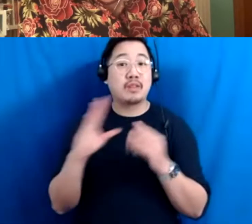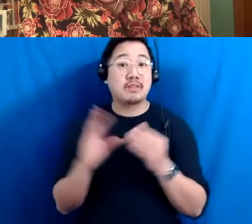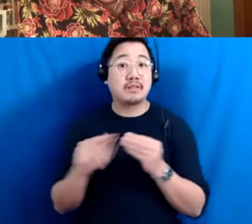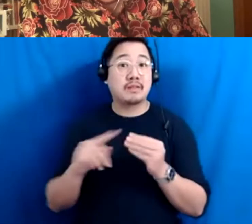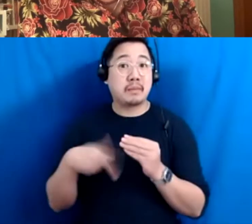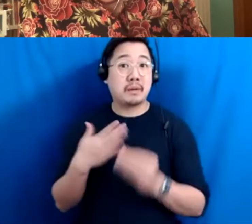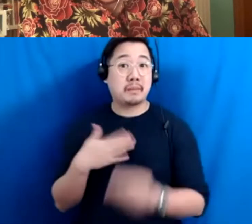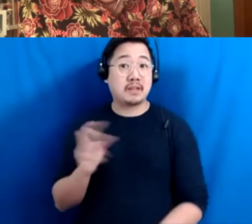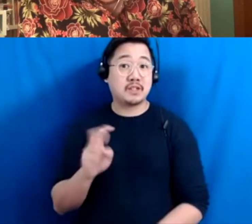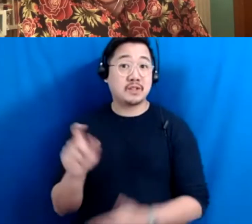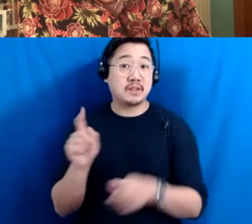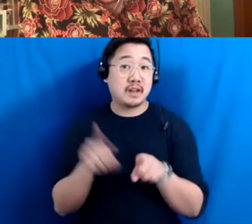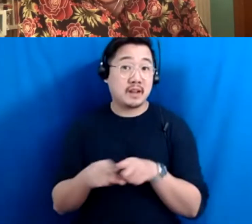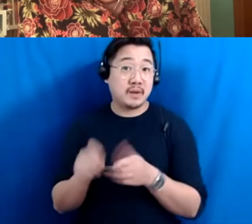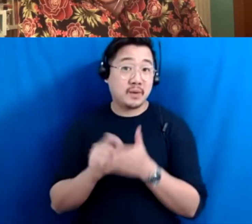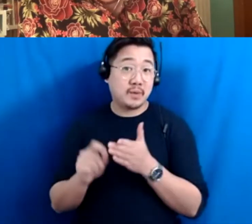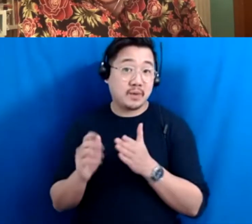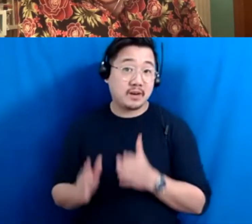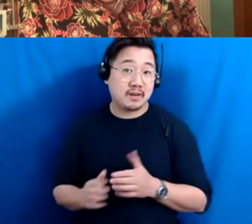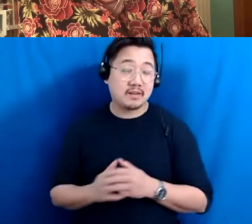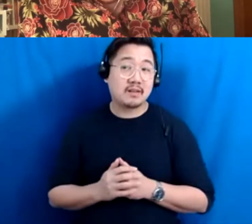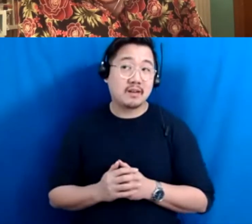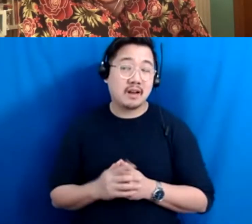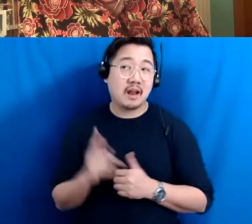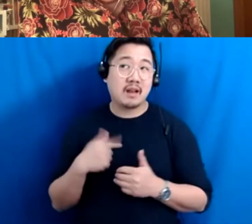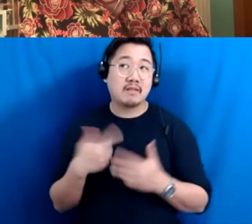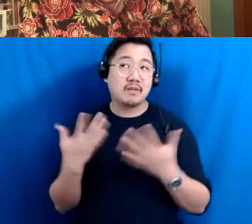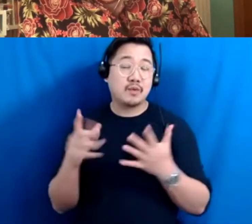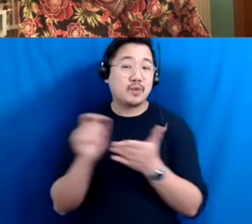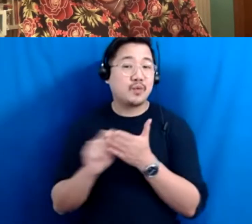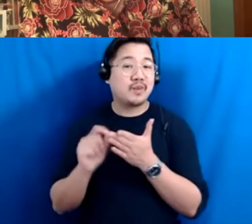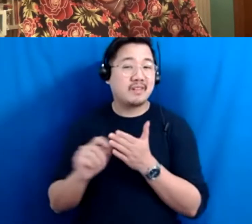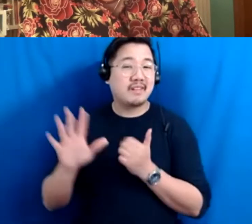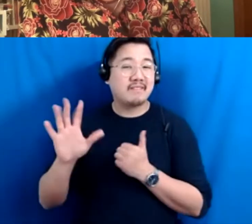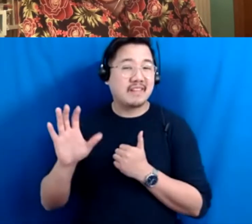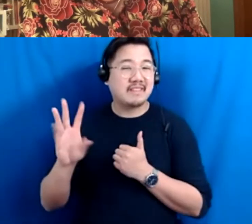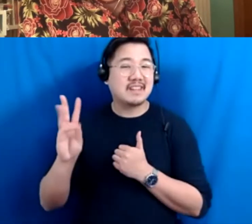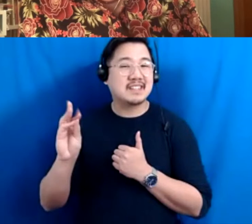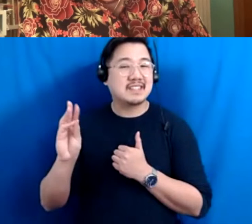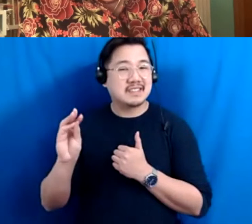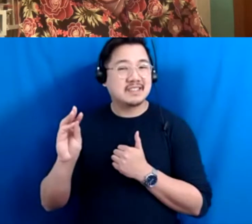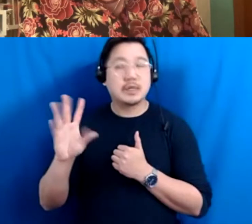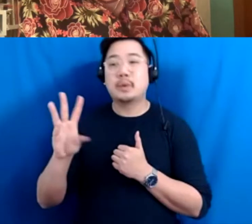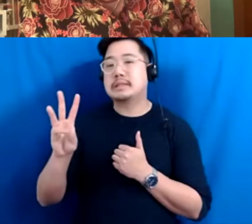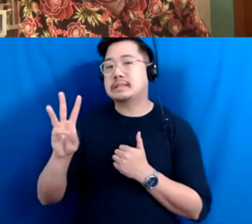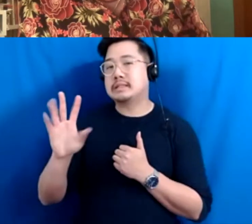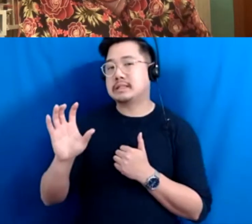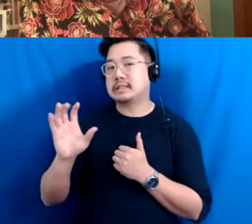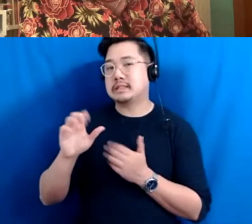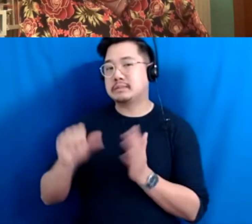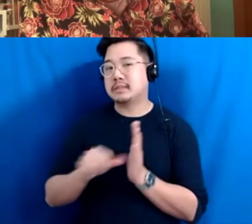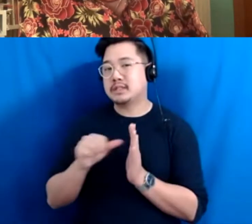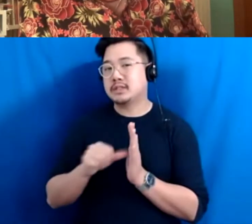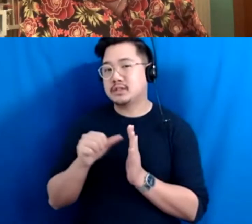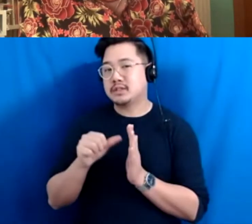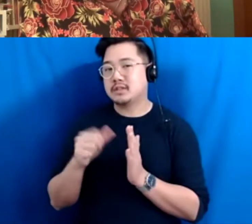that I spent, probably wrote like 500 or 600 pages worth of like a,